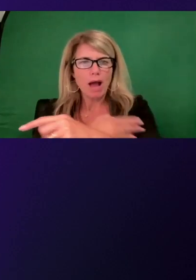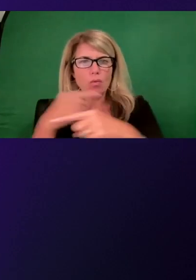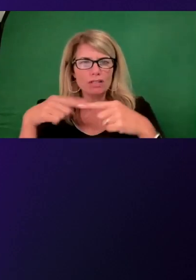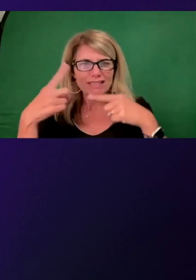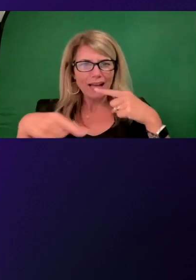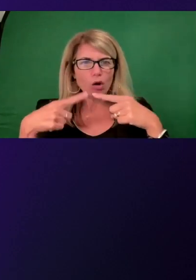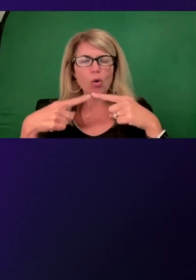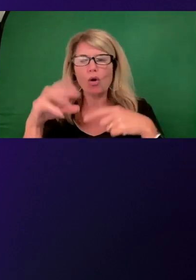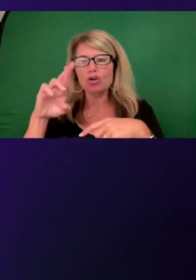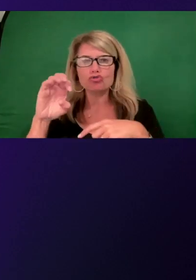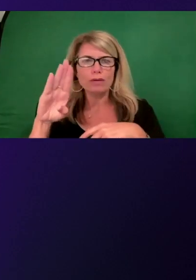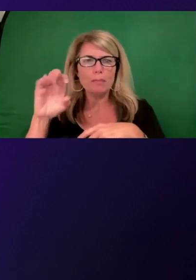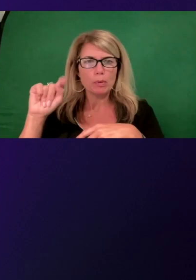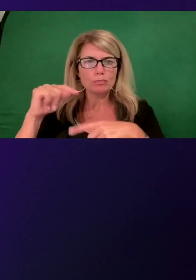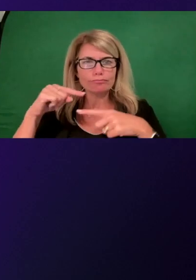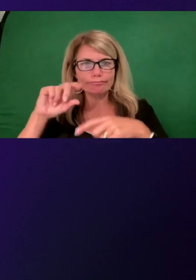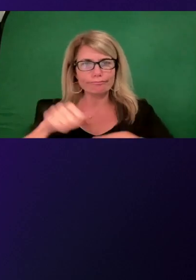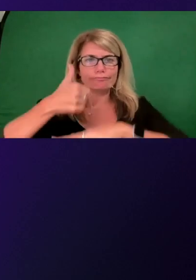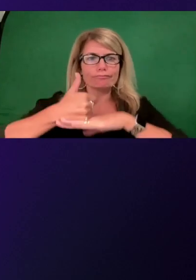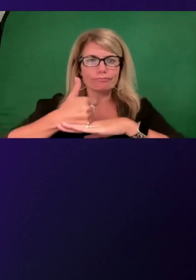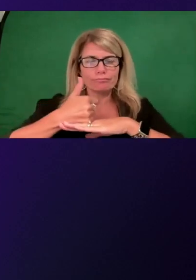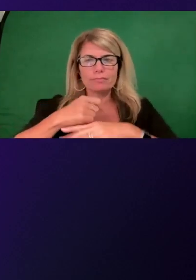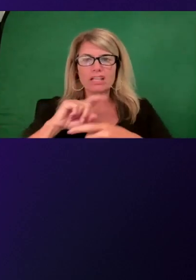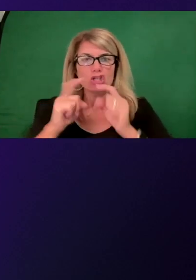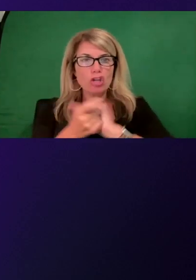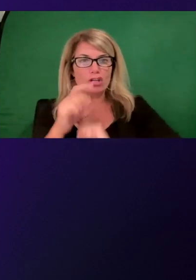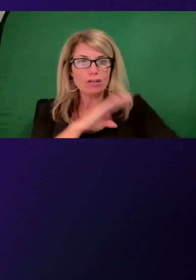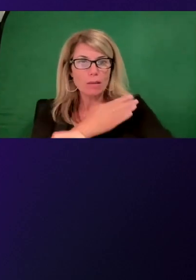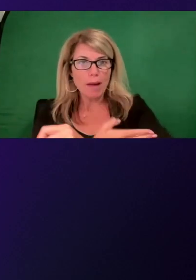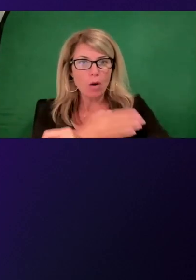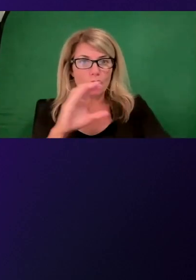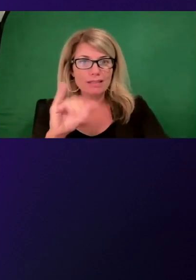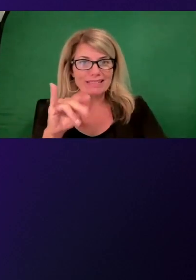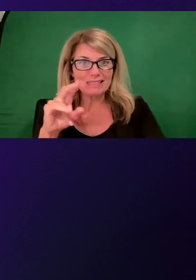or change in the power cycle.